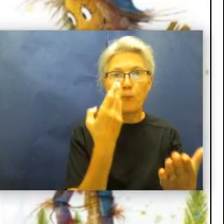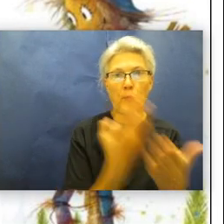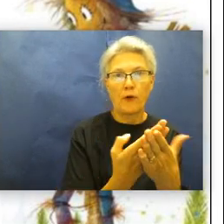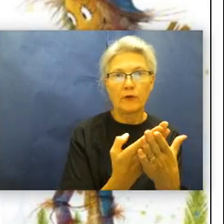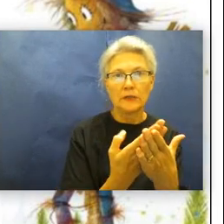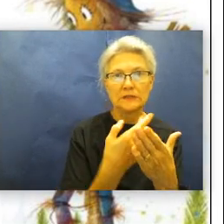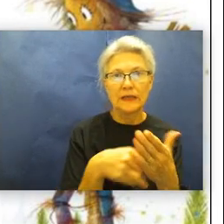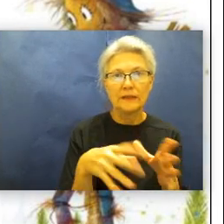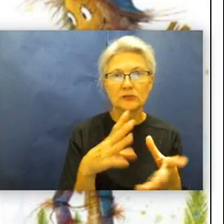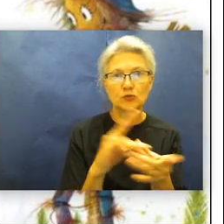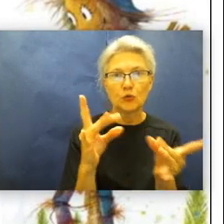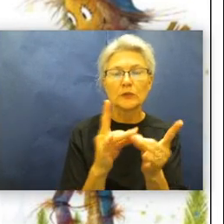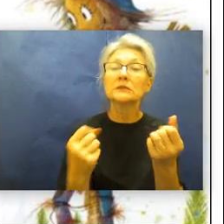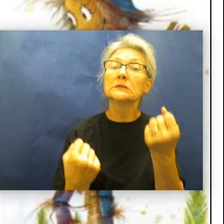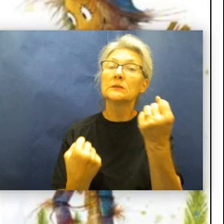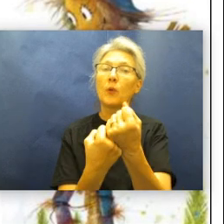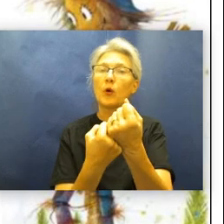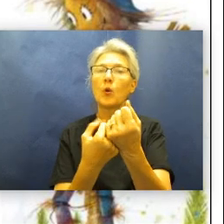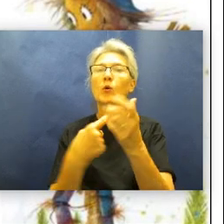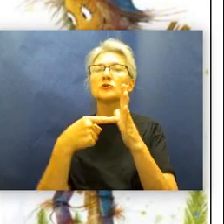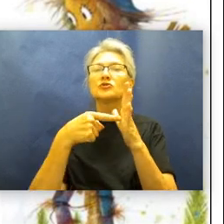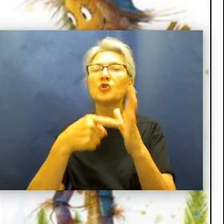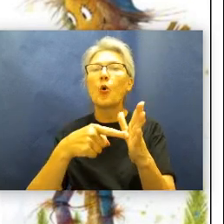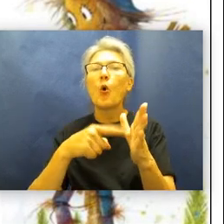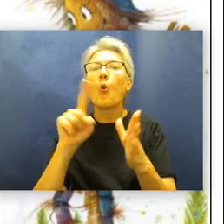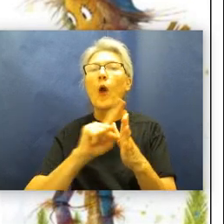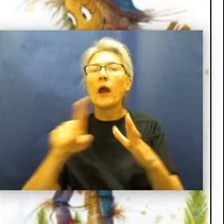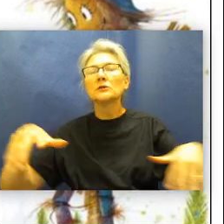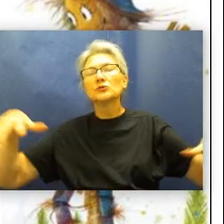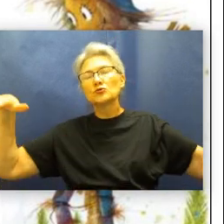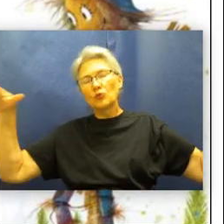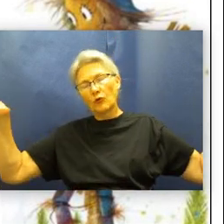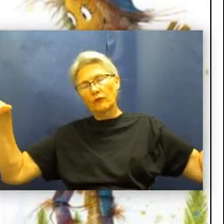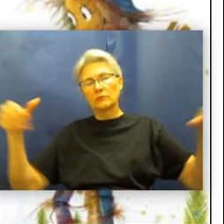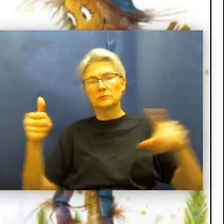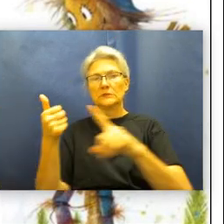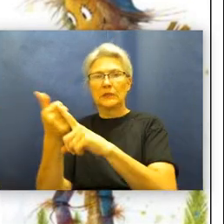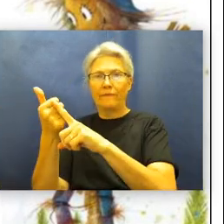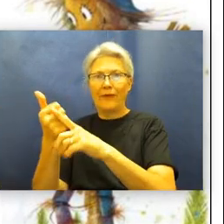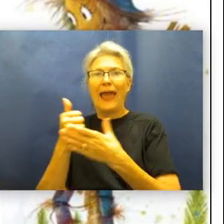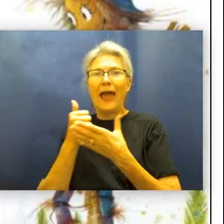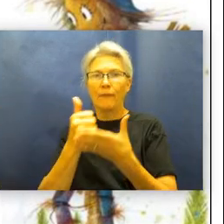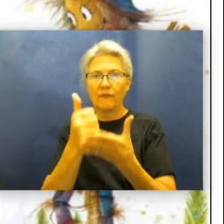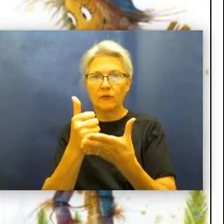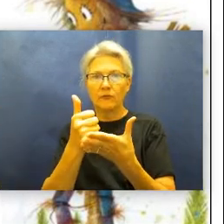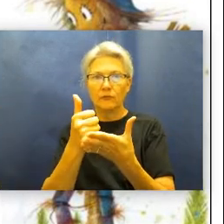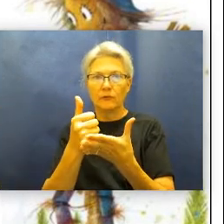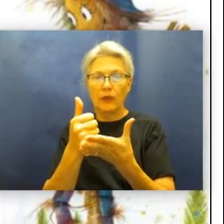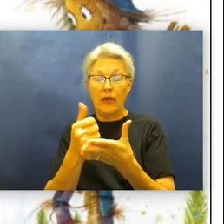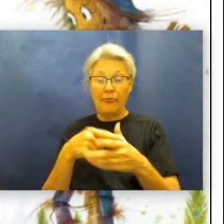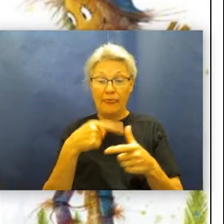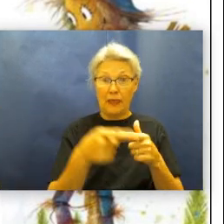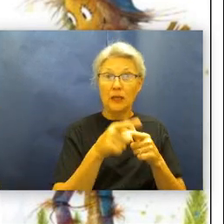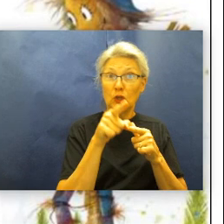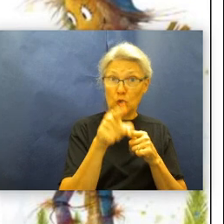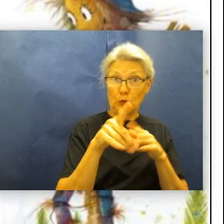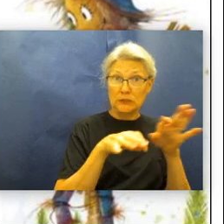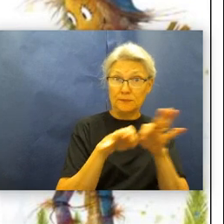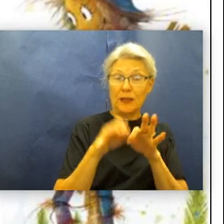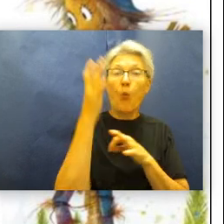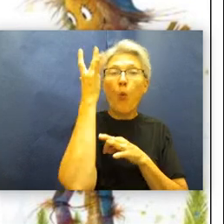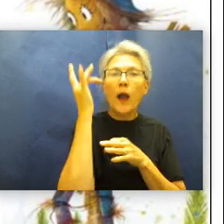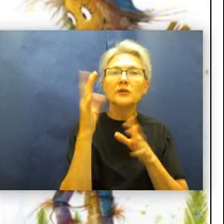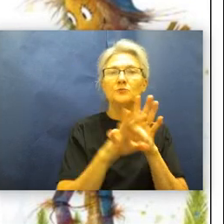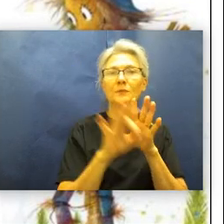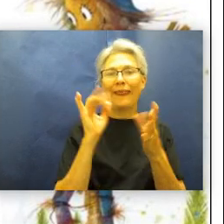to support or show where Scarecrow is helpful. After that, I want you to explain why did you pick